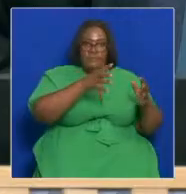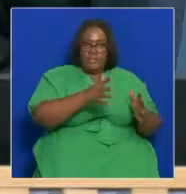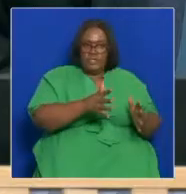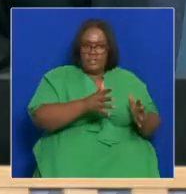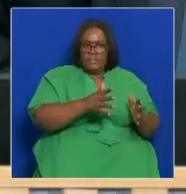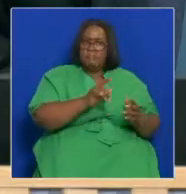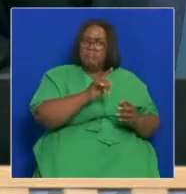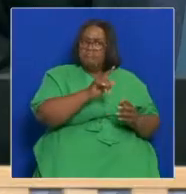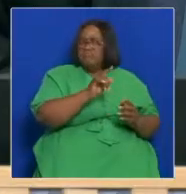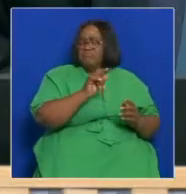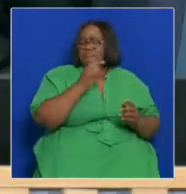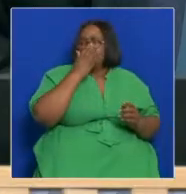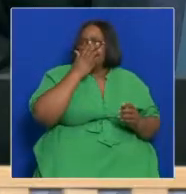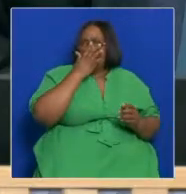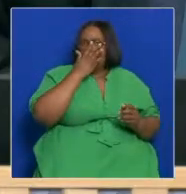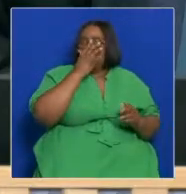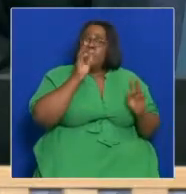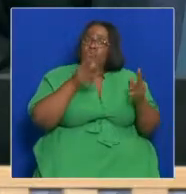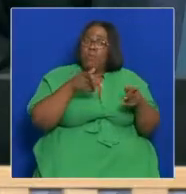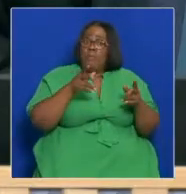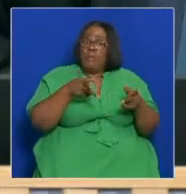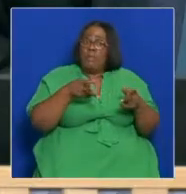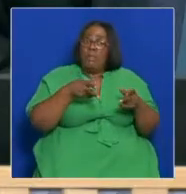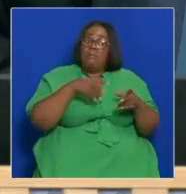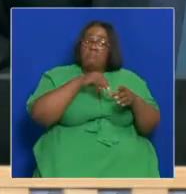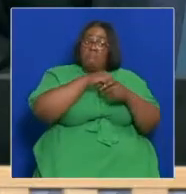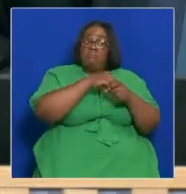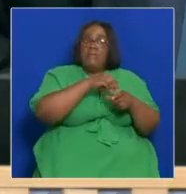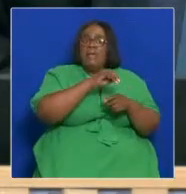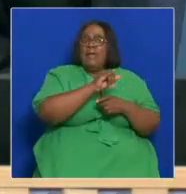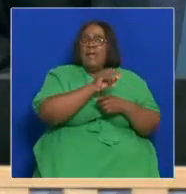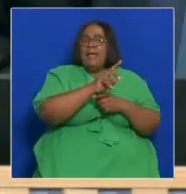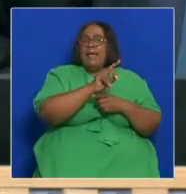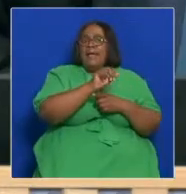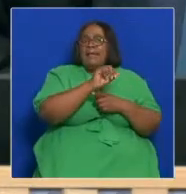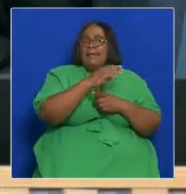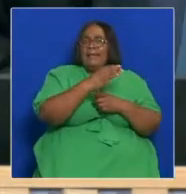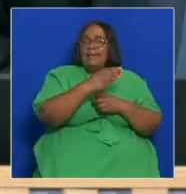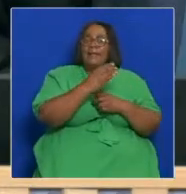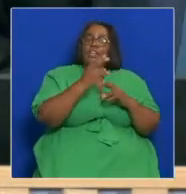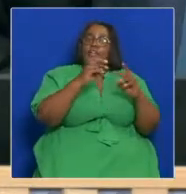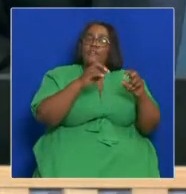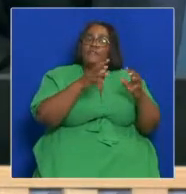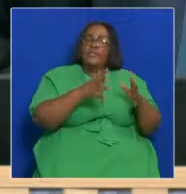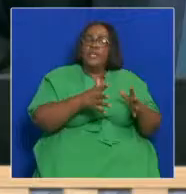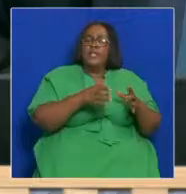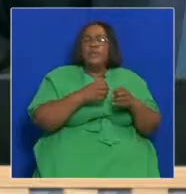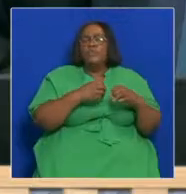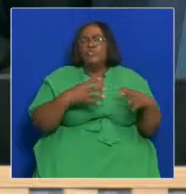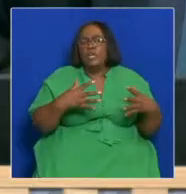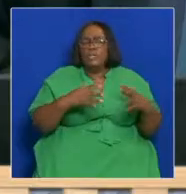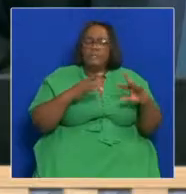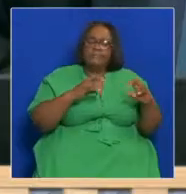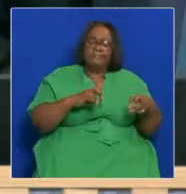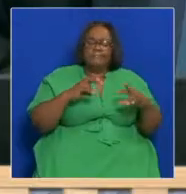it usual within IDEC that an investigator can start an investigation and conclude